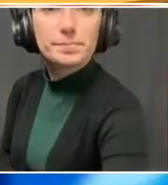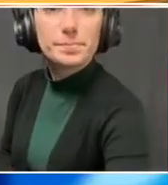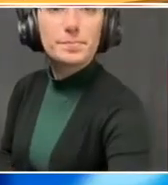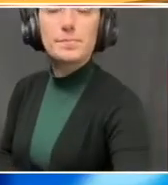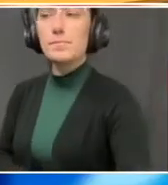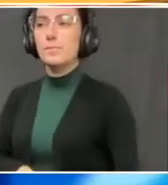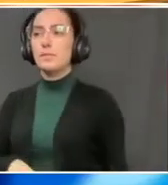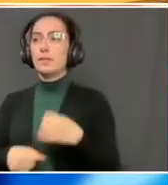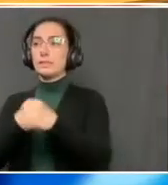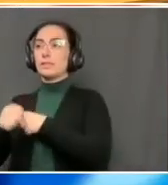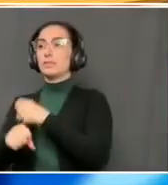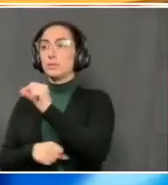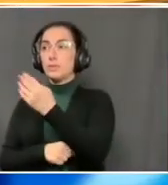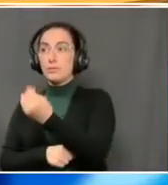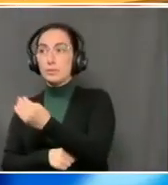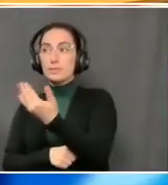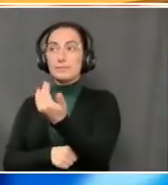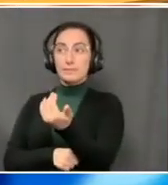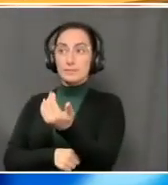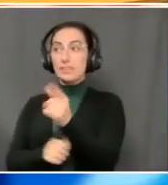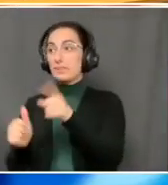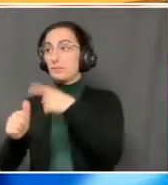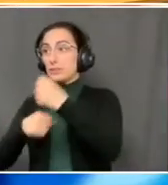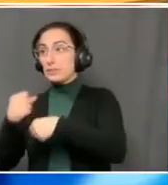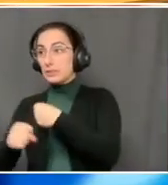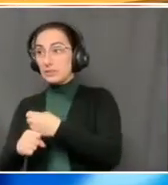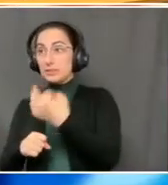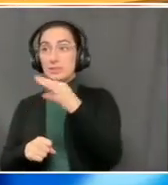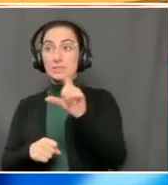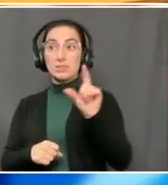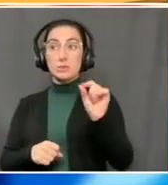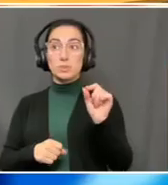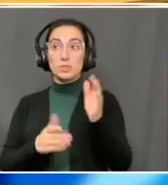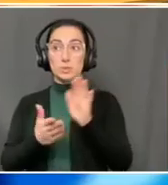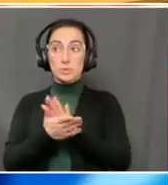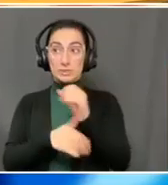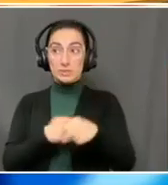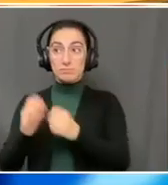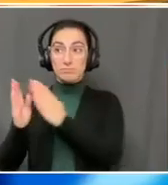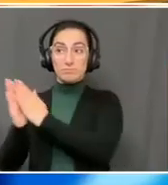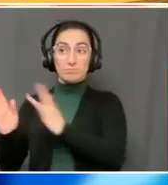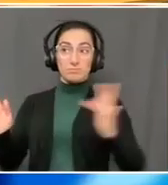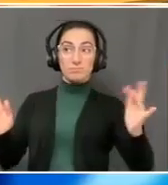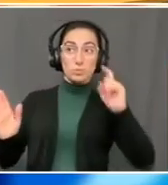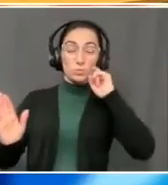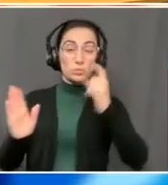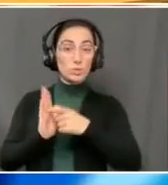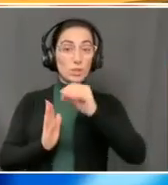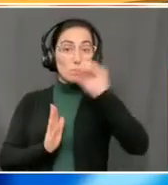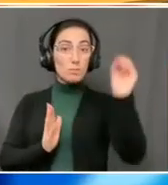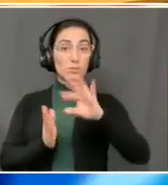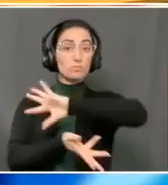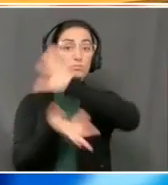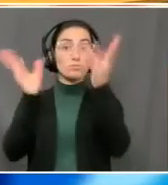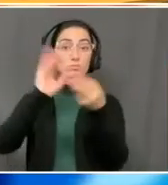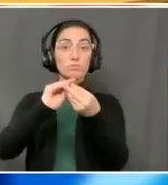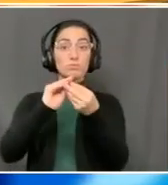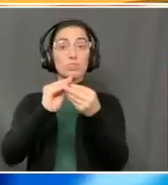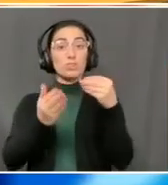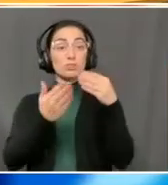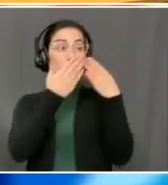through the first year of the pandemic, the 19-20 school year, the percentage of the total spending in the general fund, and this is